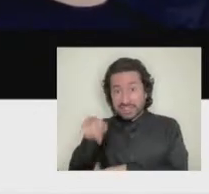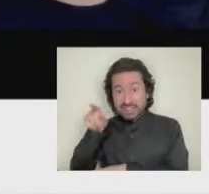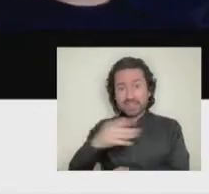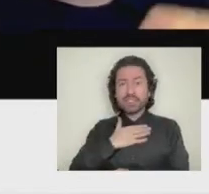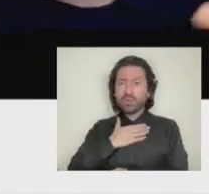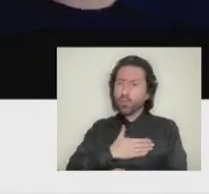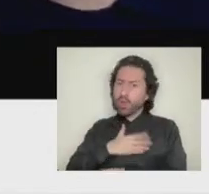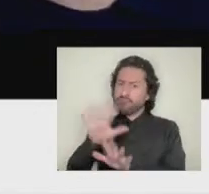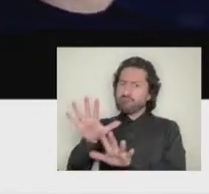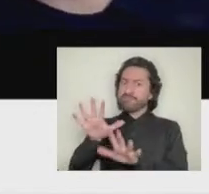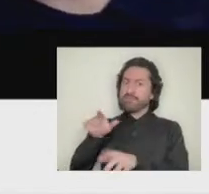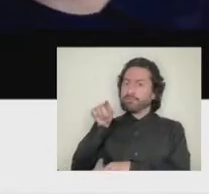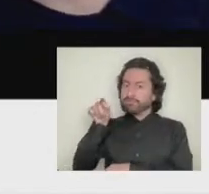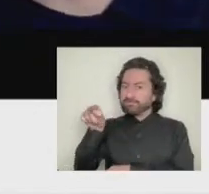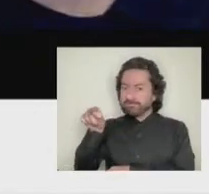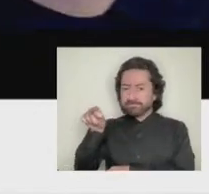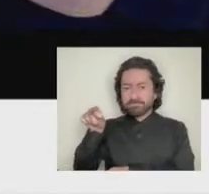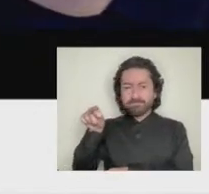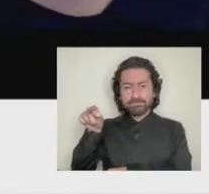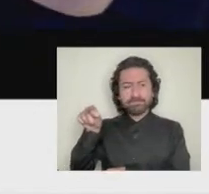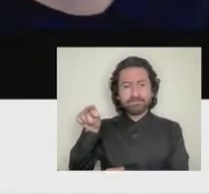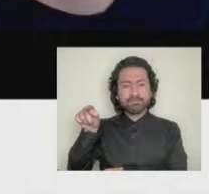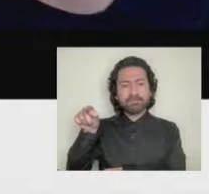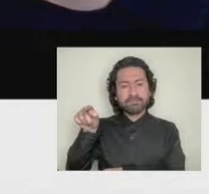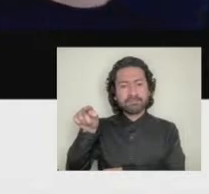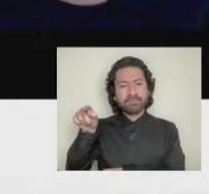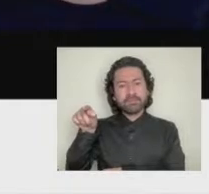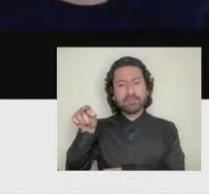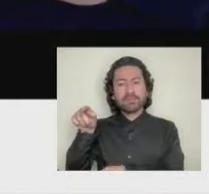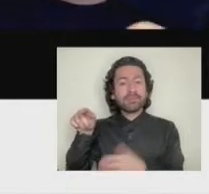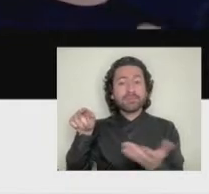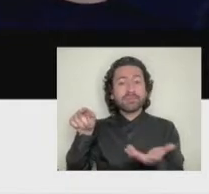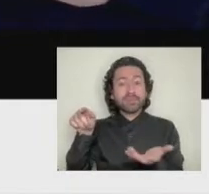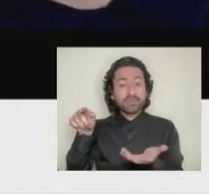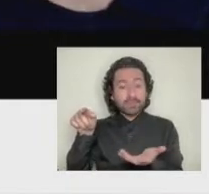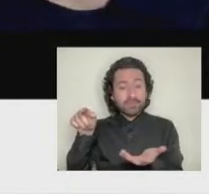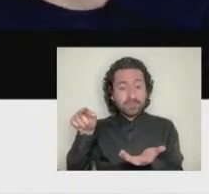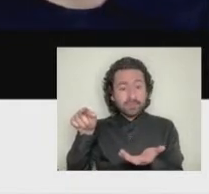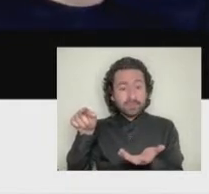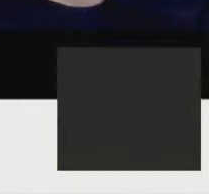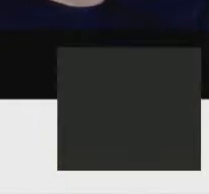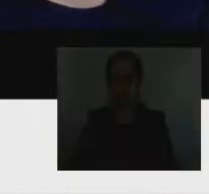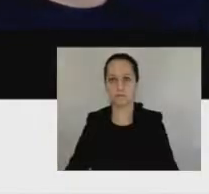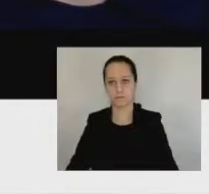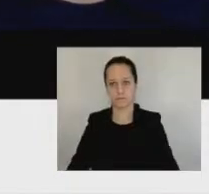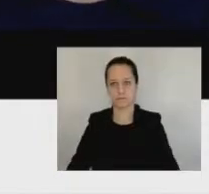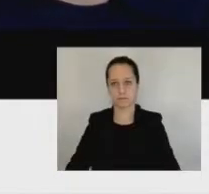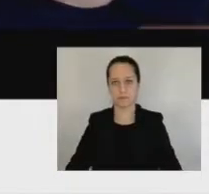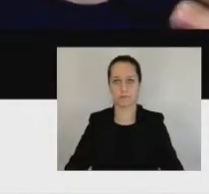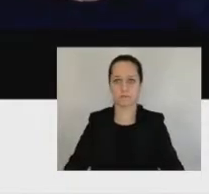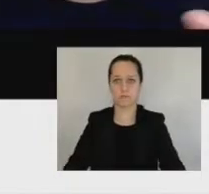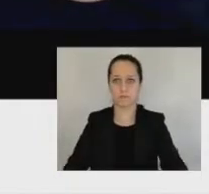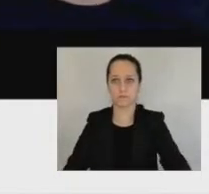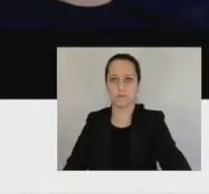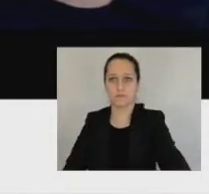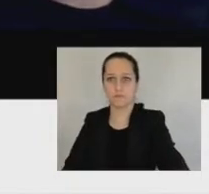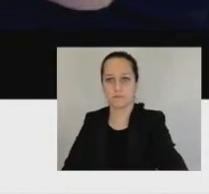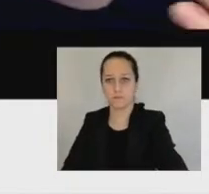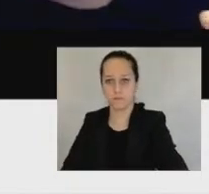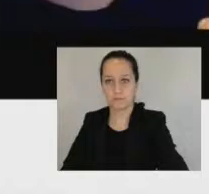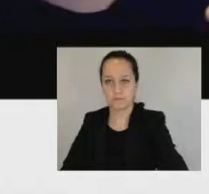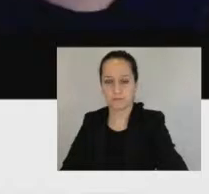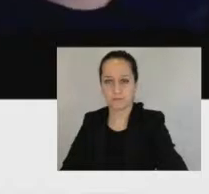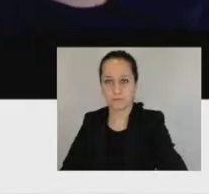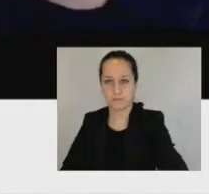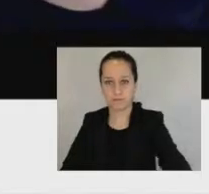have wanted to emphasize within that context and what was highlighted by Michael is that the impact upon the